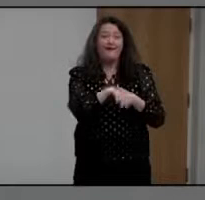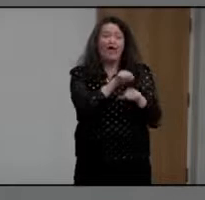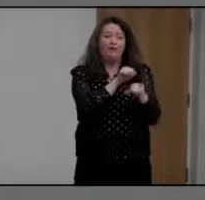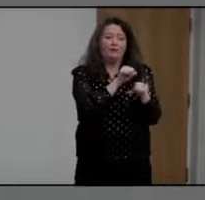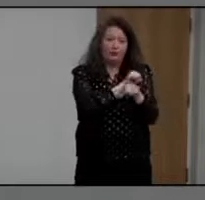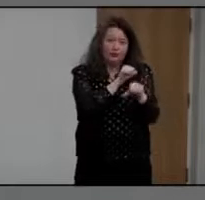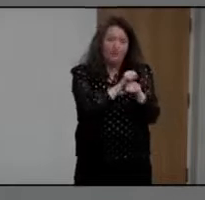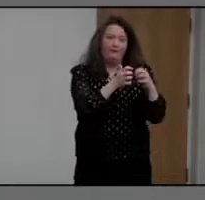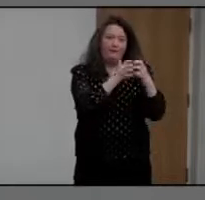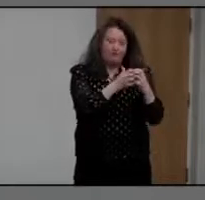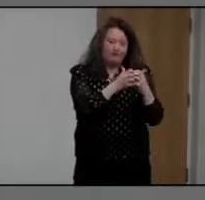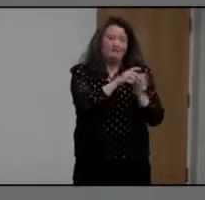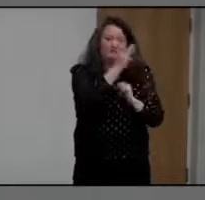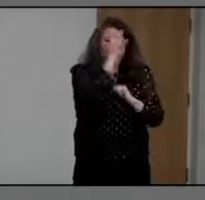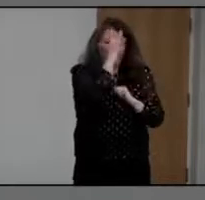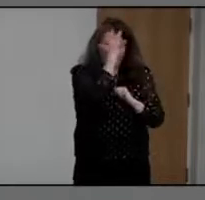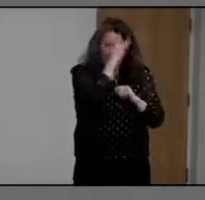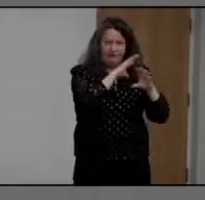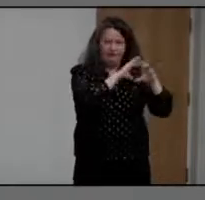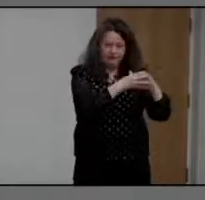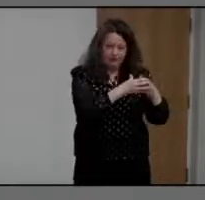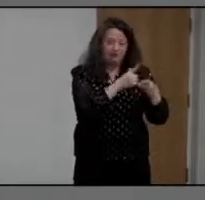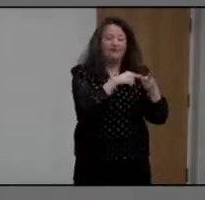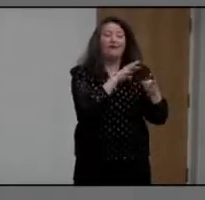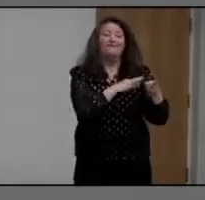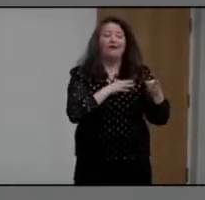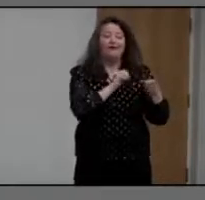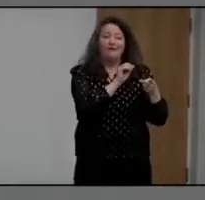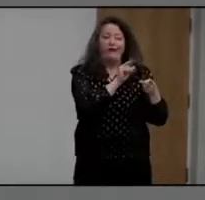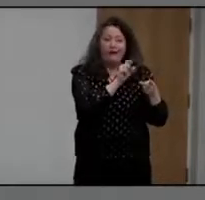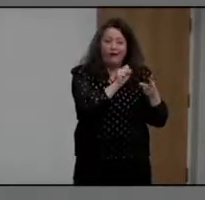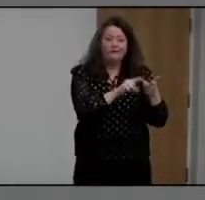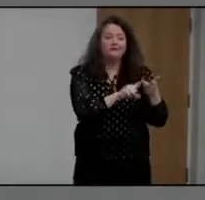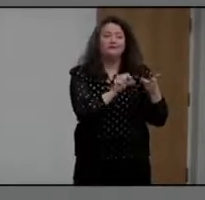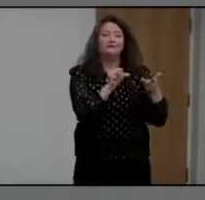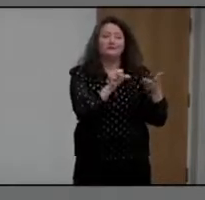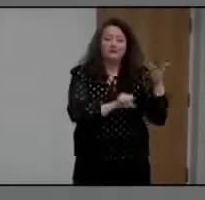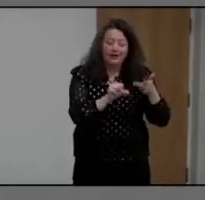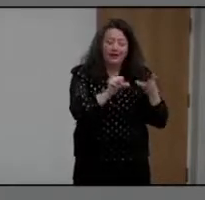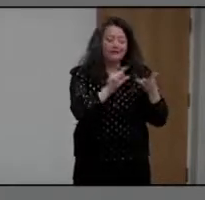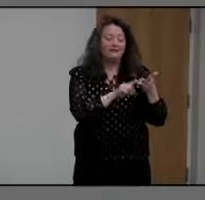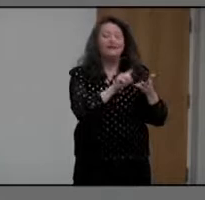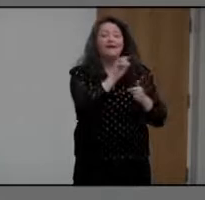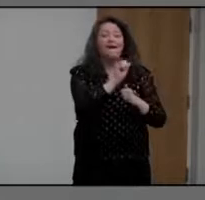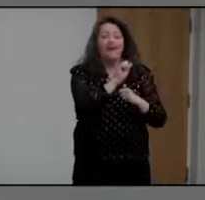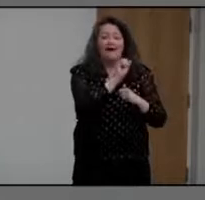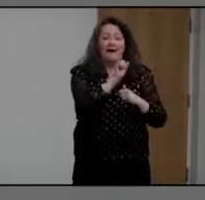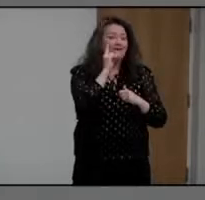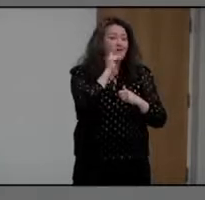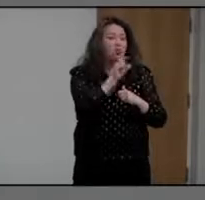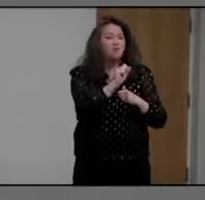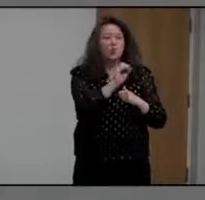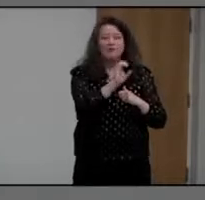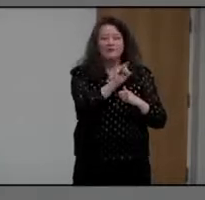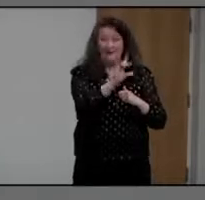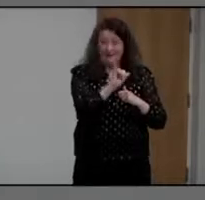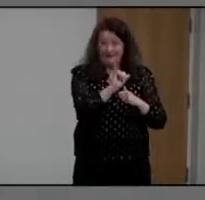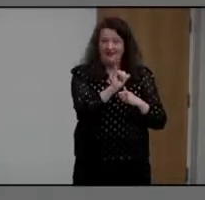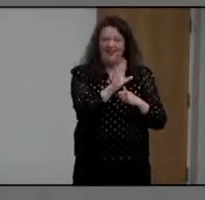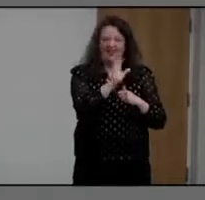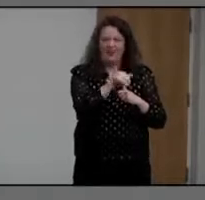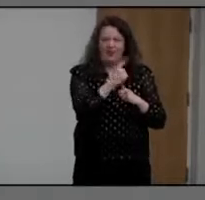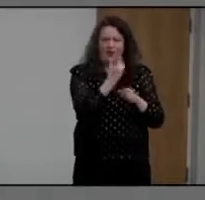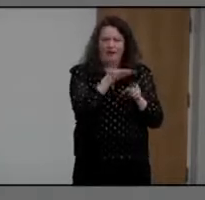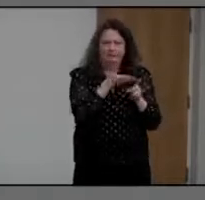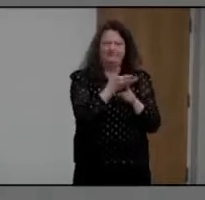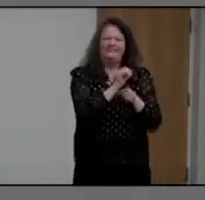Intelligence Institute, the Faculty of Arts and the Faculty of Science, the AI for Society, which is one of the signature